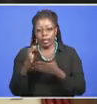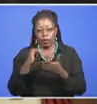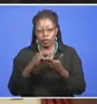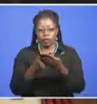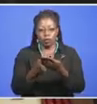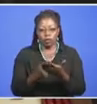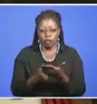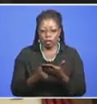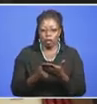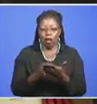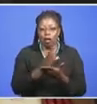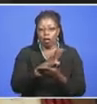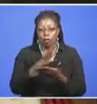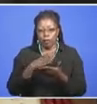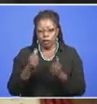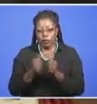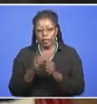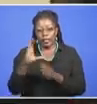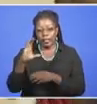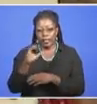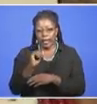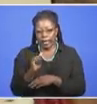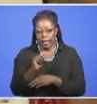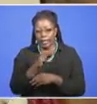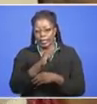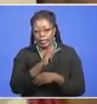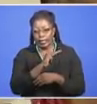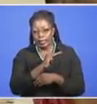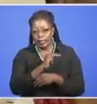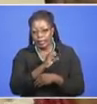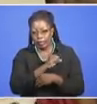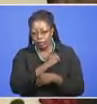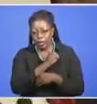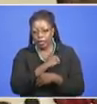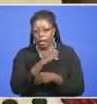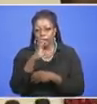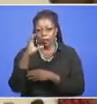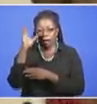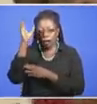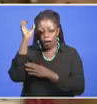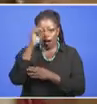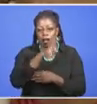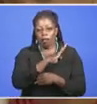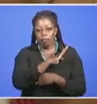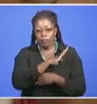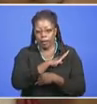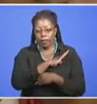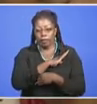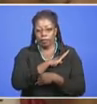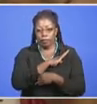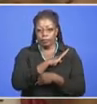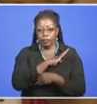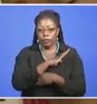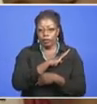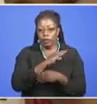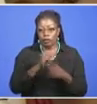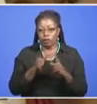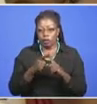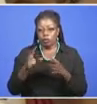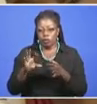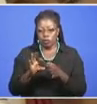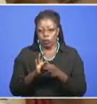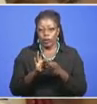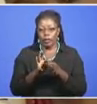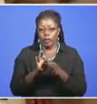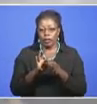committee, along with C.A. Smith and Carl Bethel, to come to terms with the then CDR to join the Free